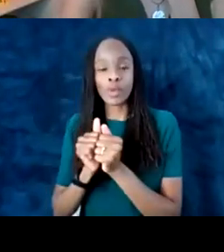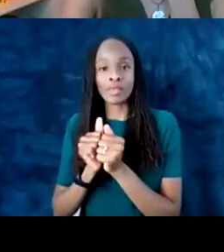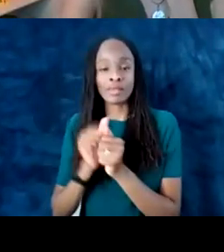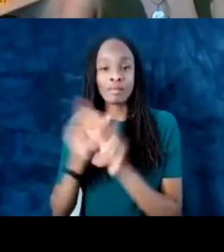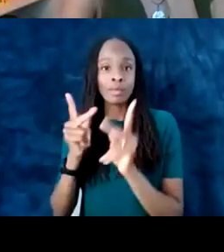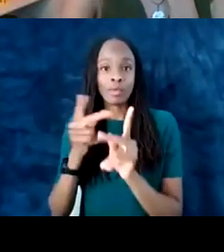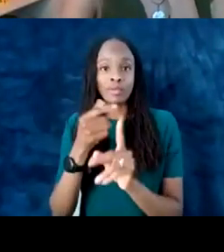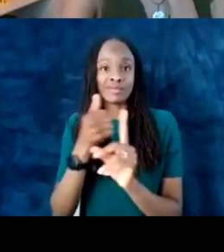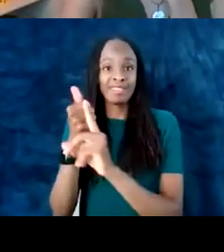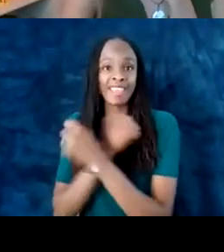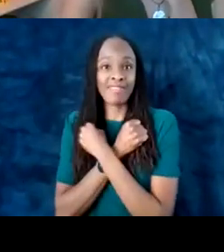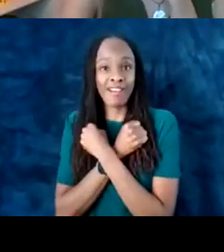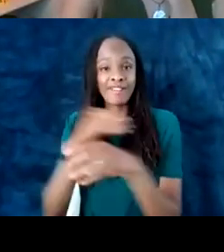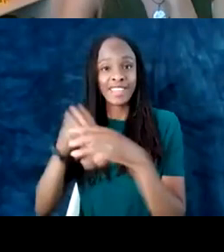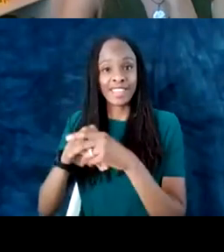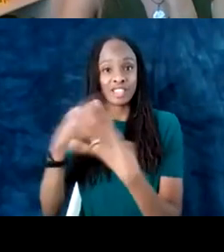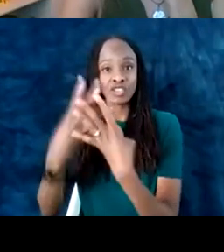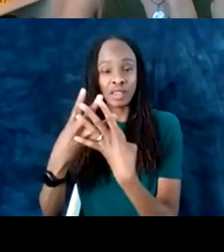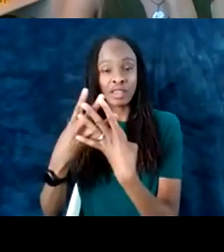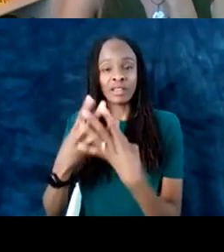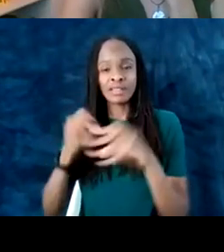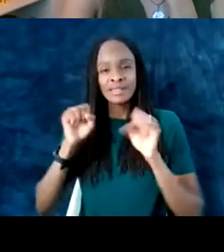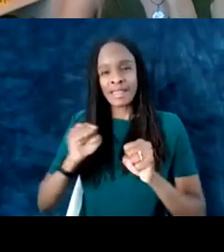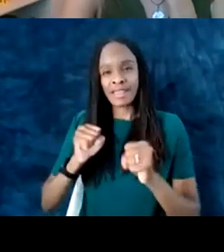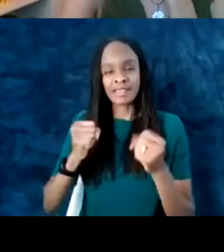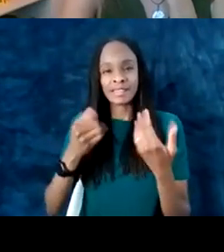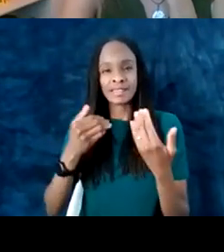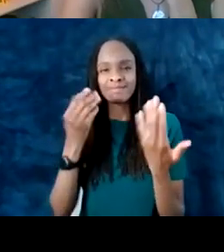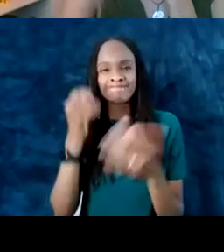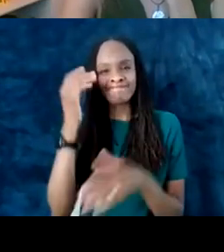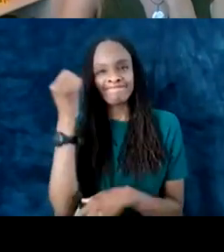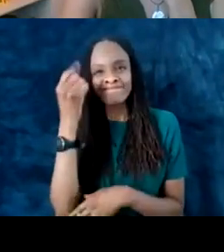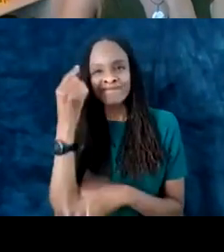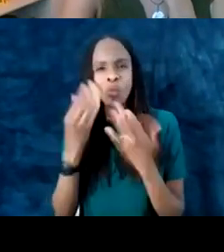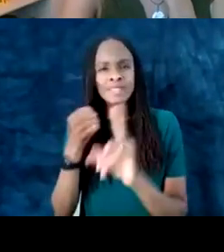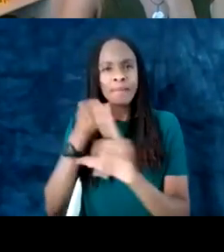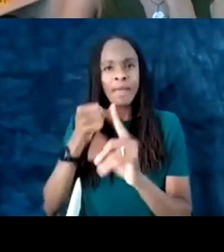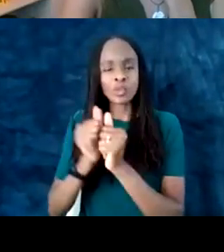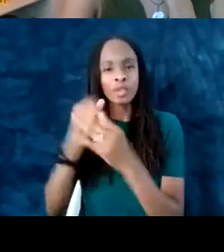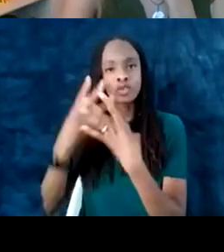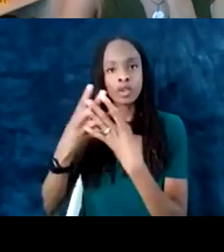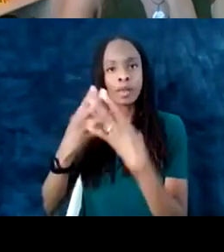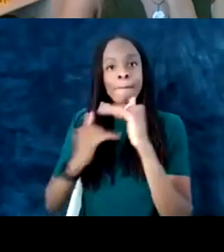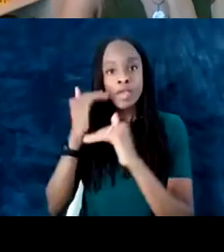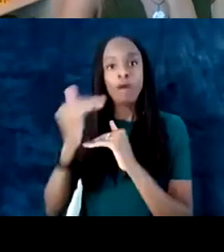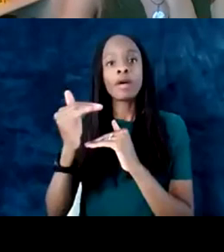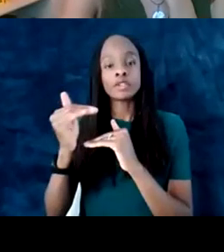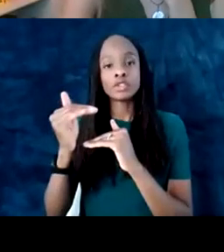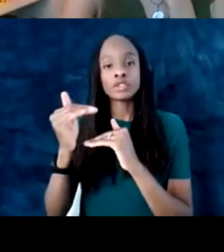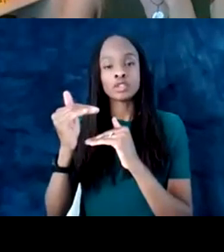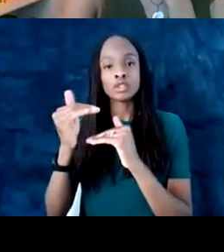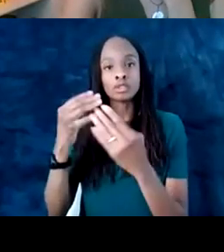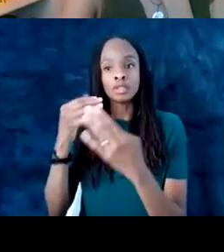and helped to facilitate this process to understand what the impact of incarceration was beyond the